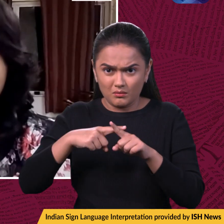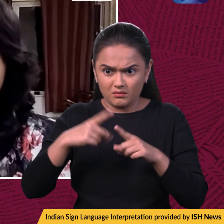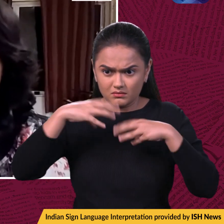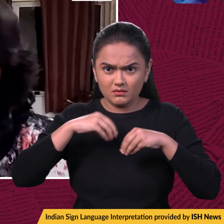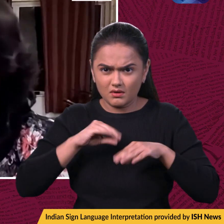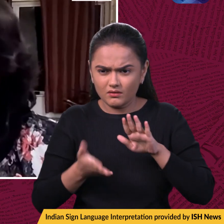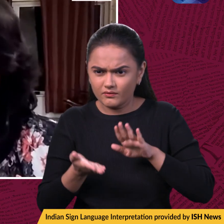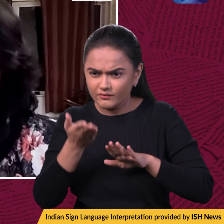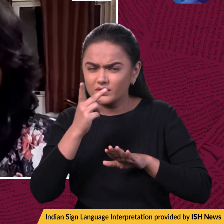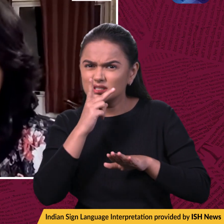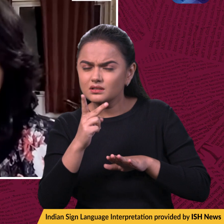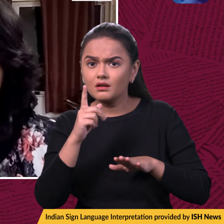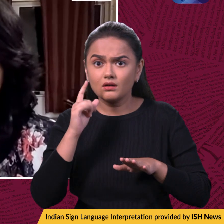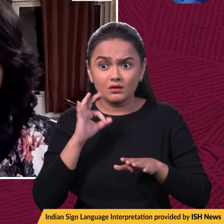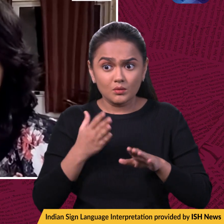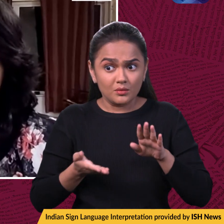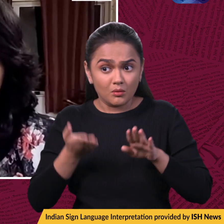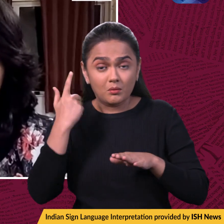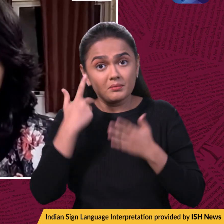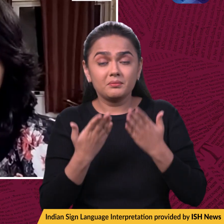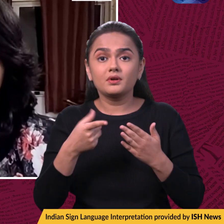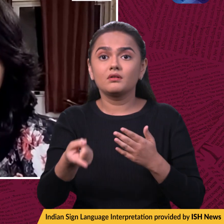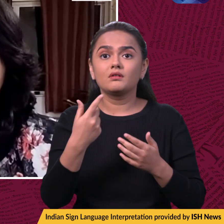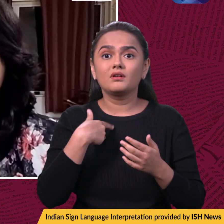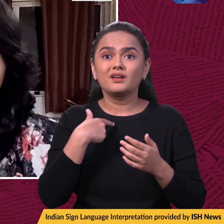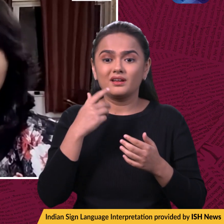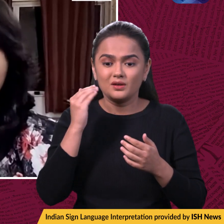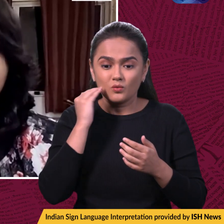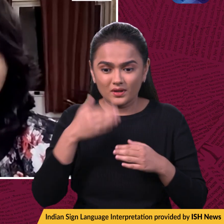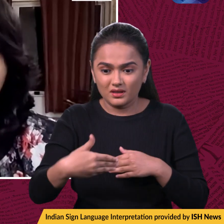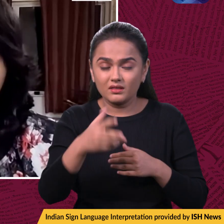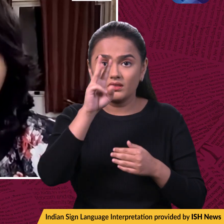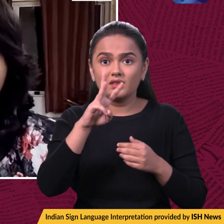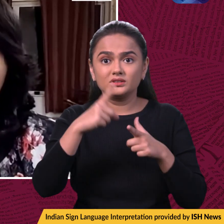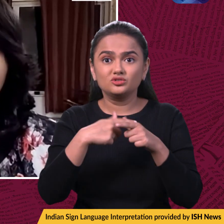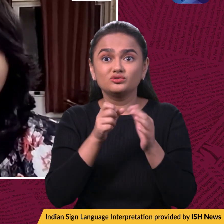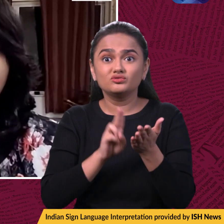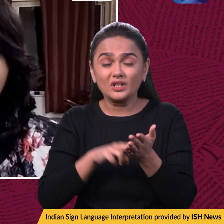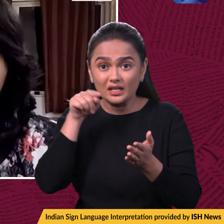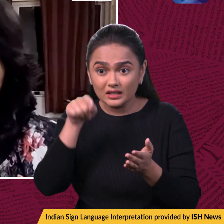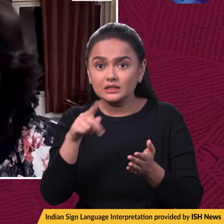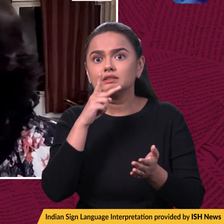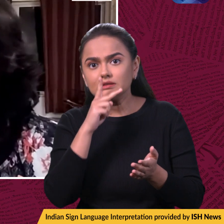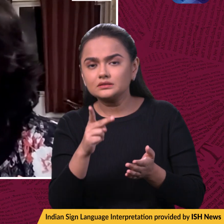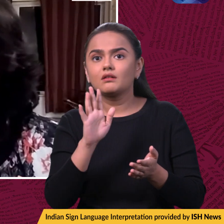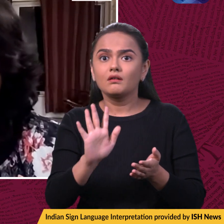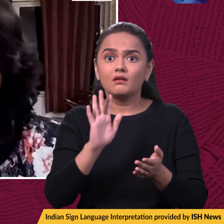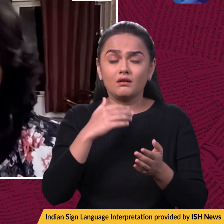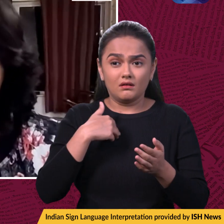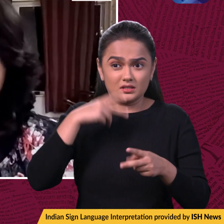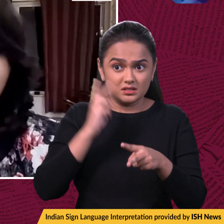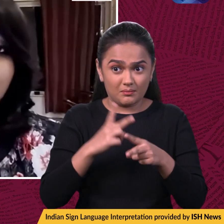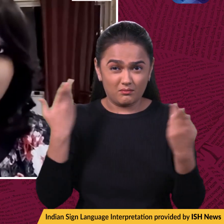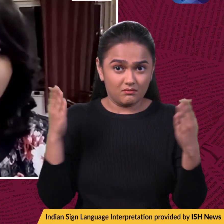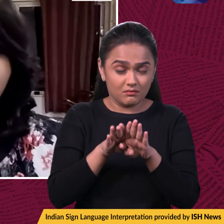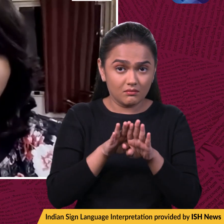and stringent decisions will be taken during the meeting of the task force, which is going to happen on the 3rd of January, whether